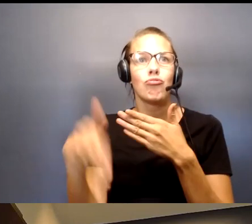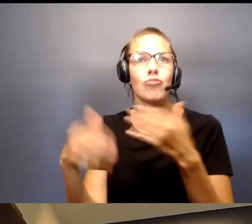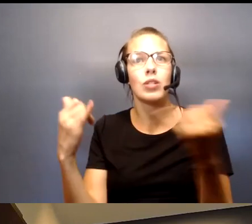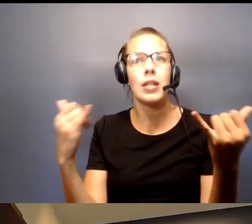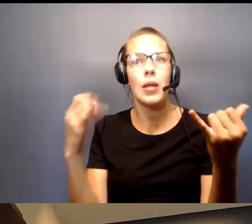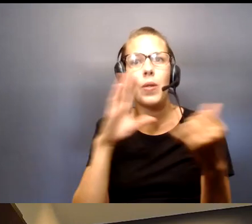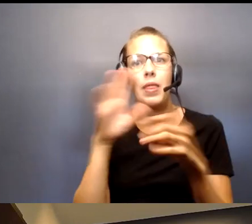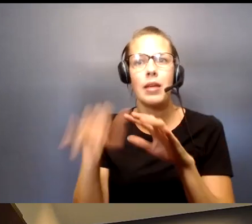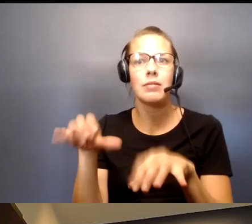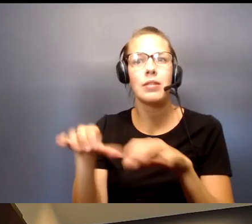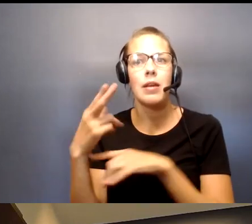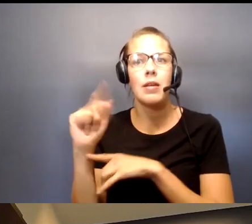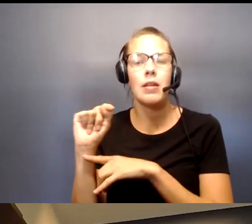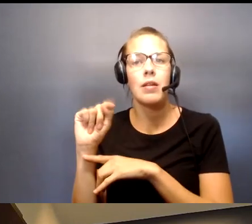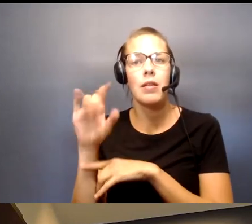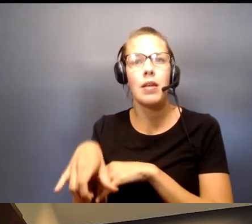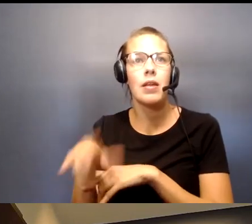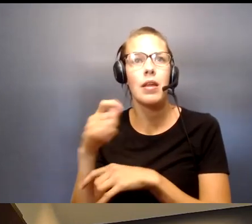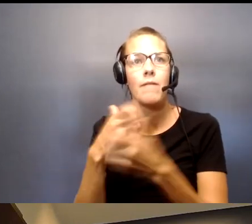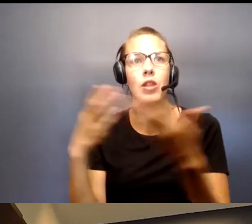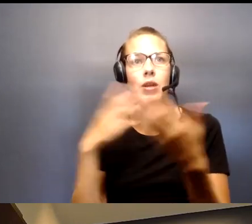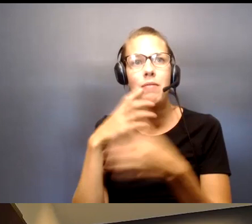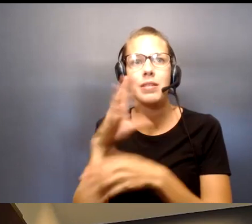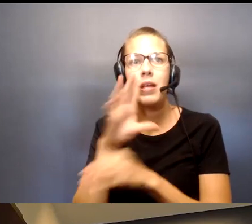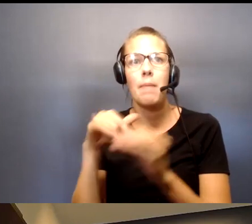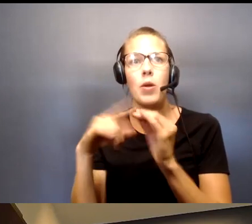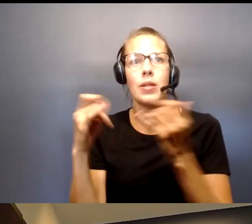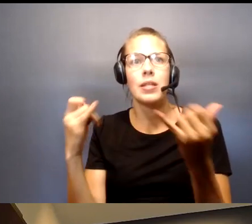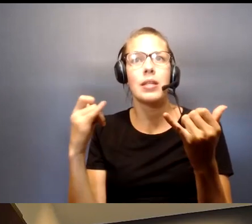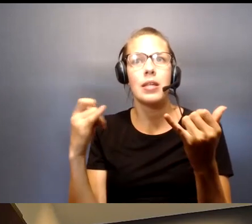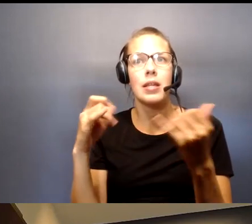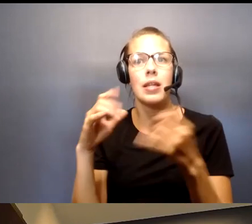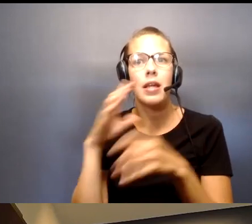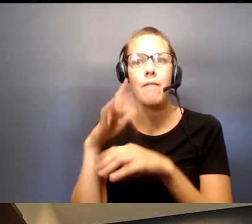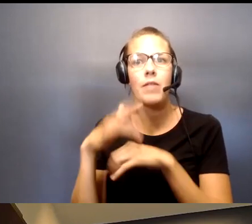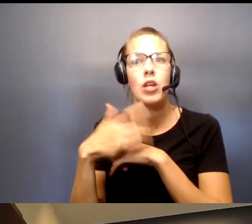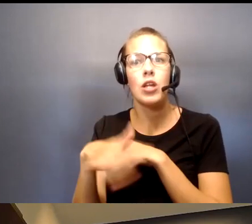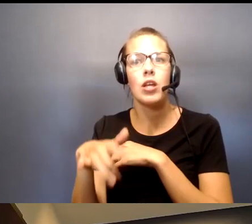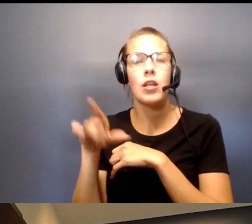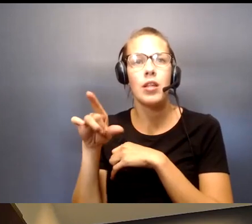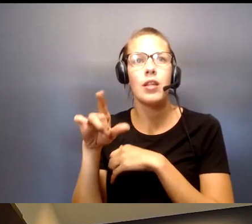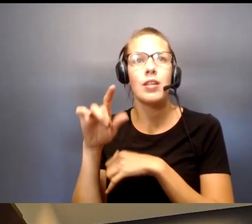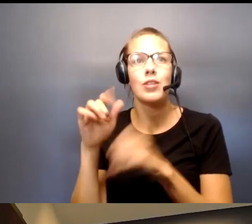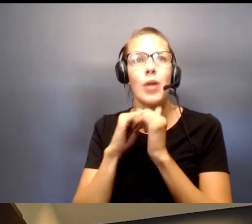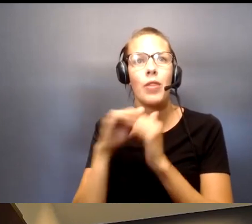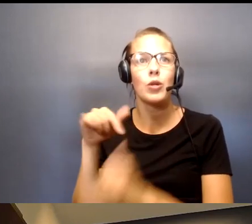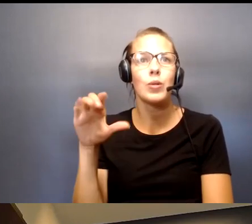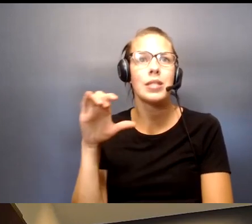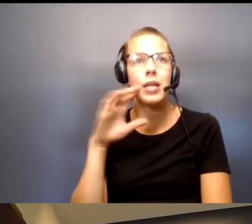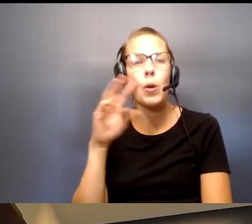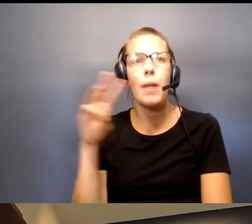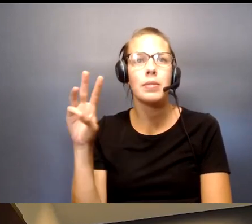I will type into the chat that everything that they have talked about today with the campaign is available on the Together QC website,